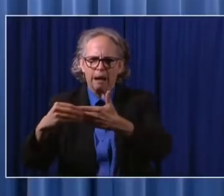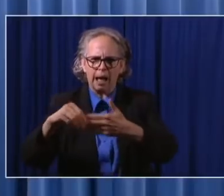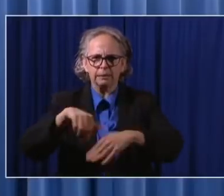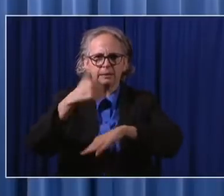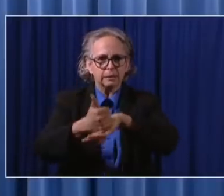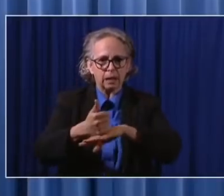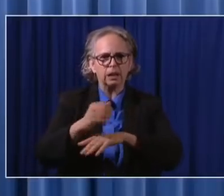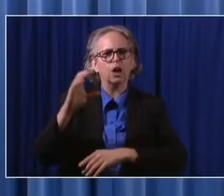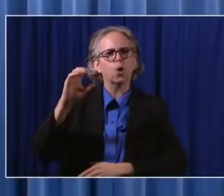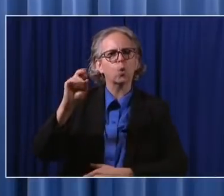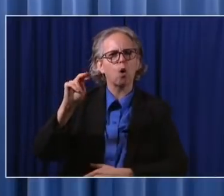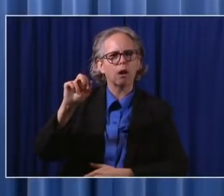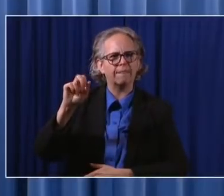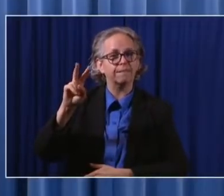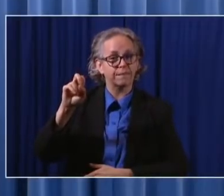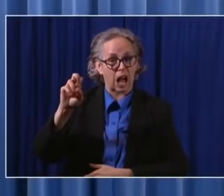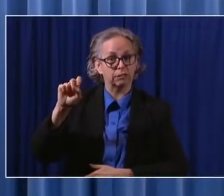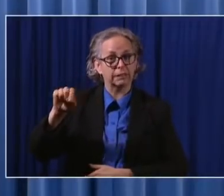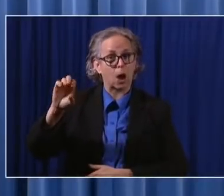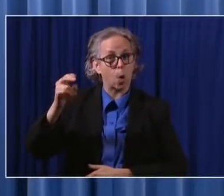www.coronavirus.ohio.gov,